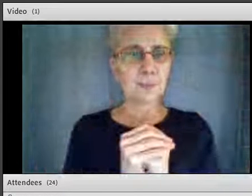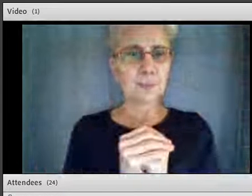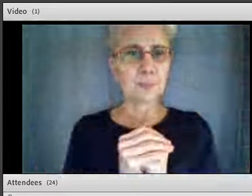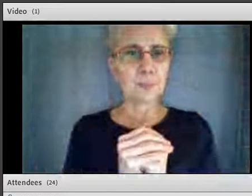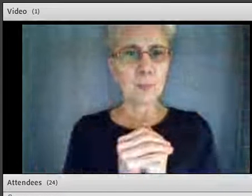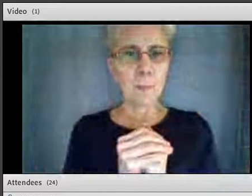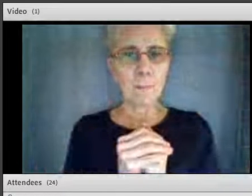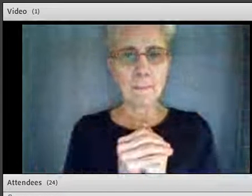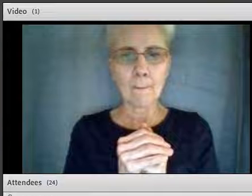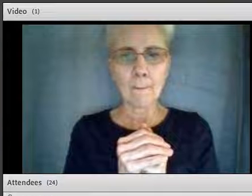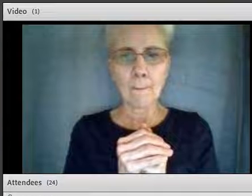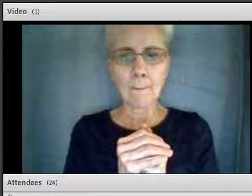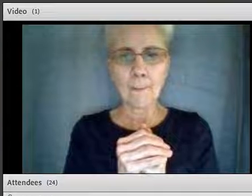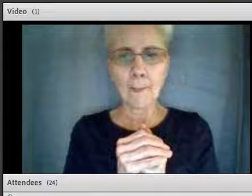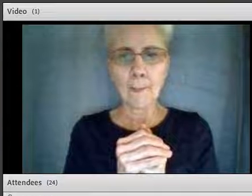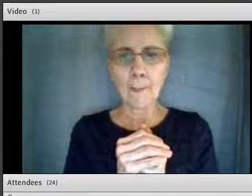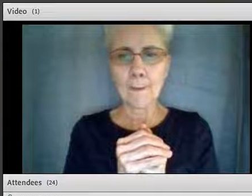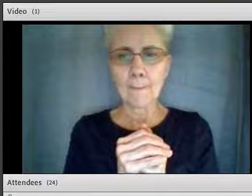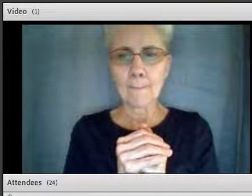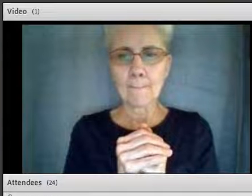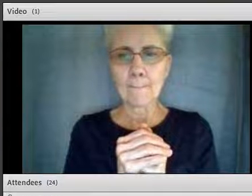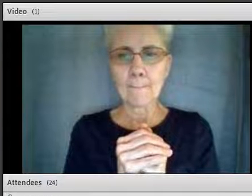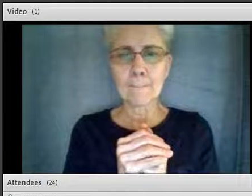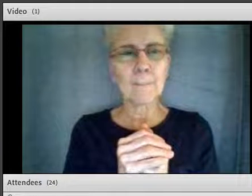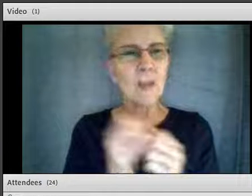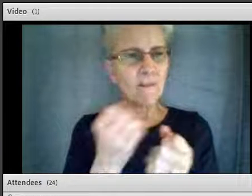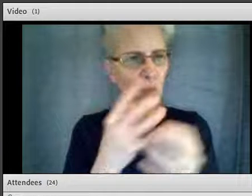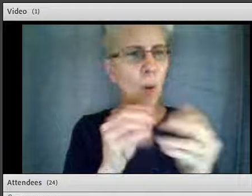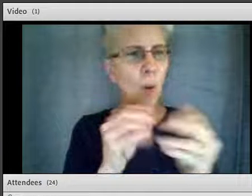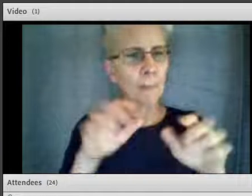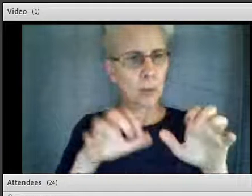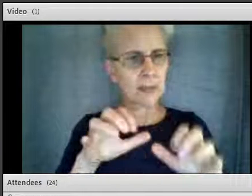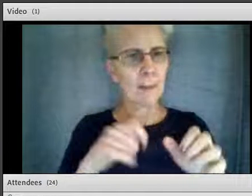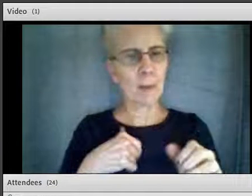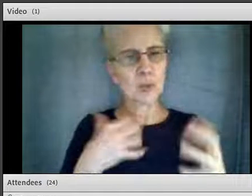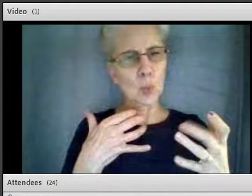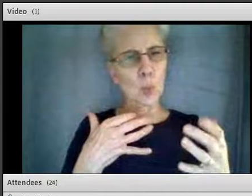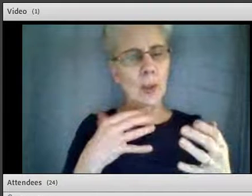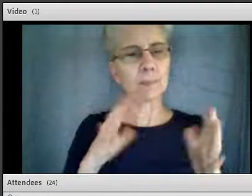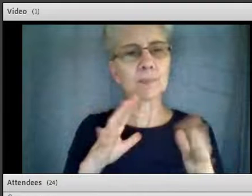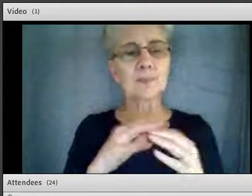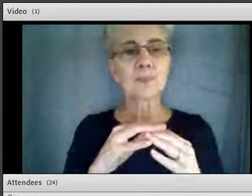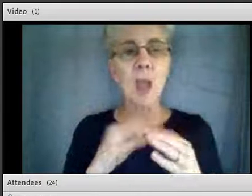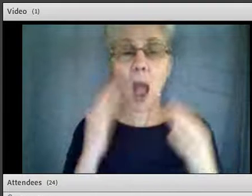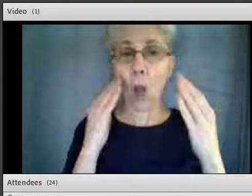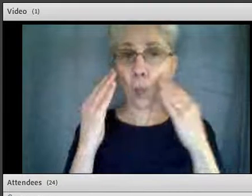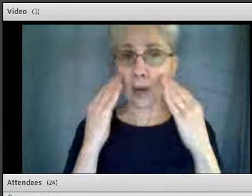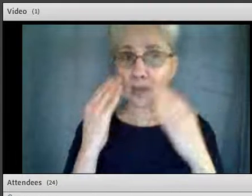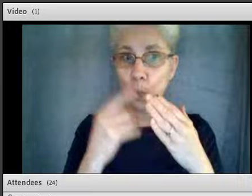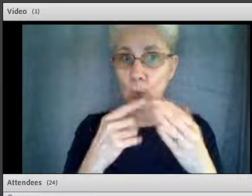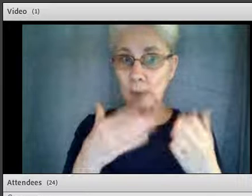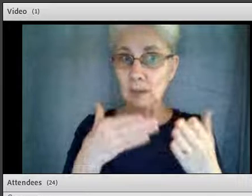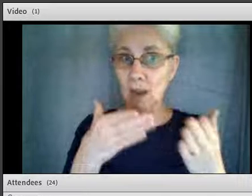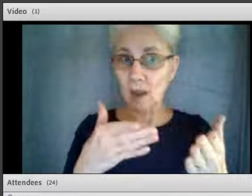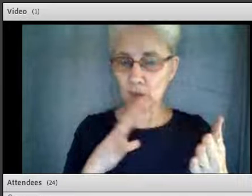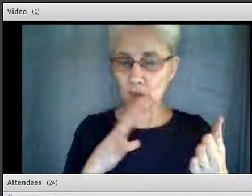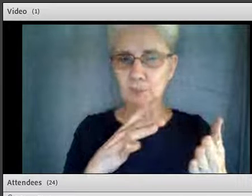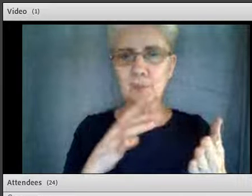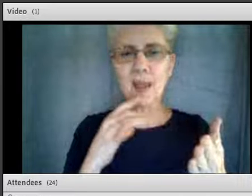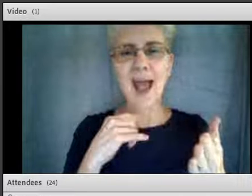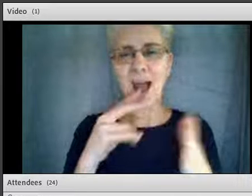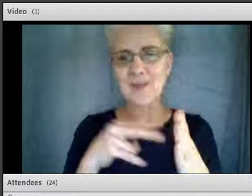I see a couple more people typing. I'm just going to awareness of what we can offer. Tina, I read that first as awesomeness, and I was like, yes,